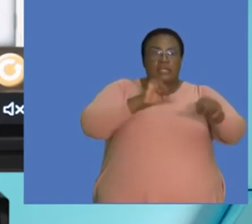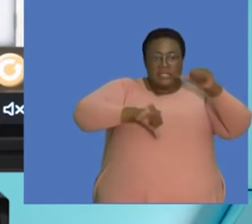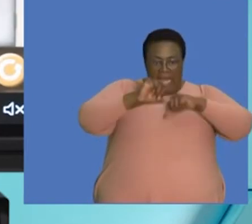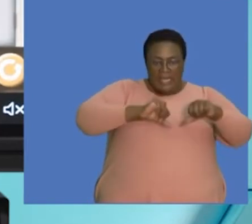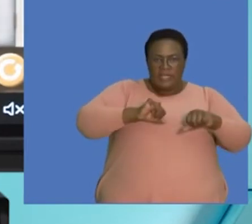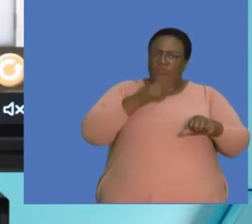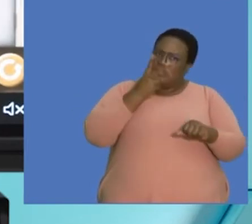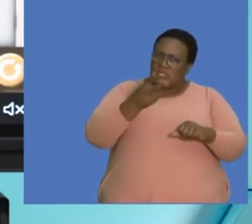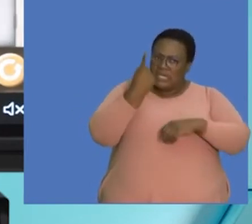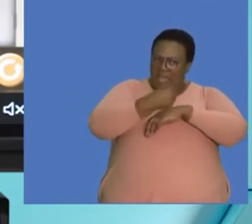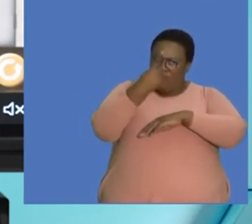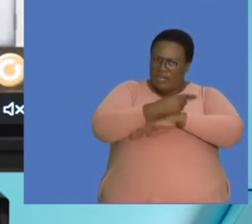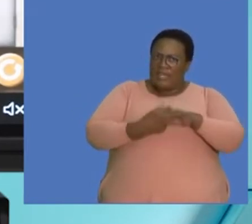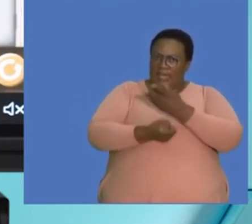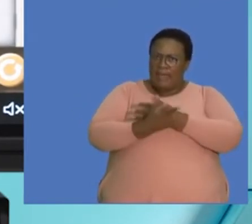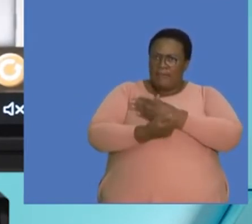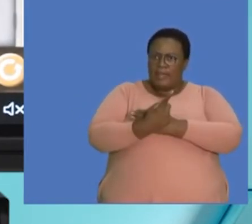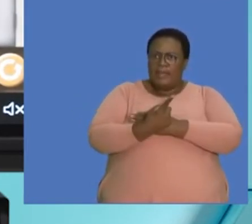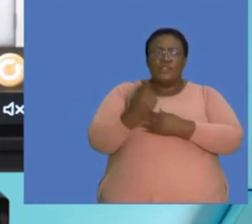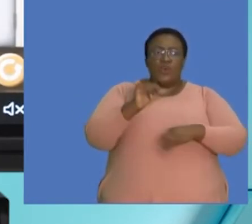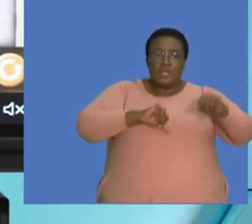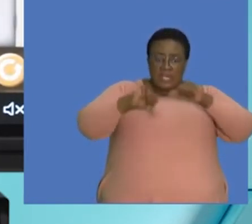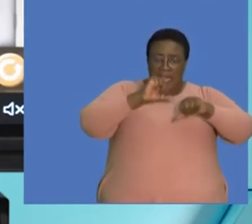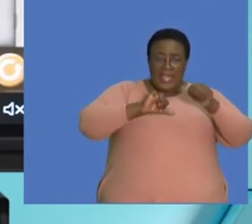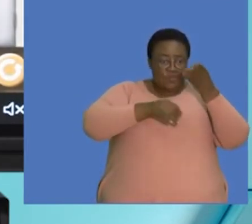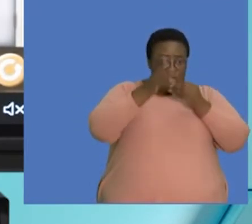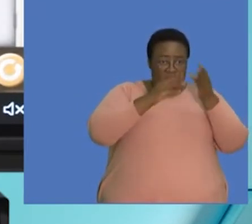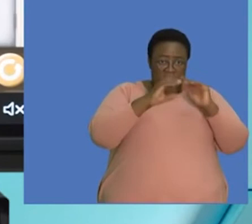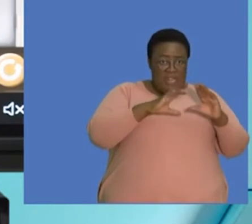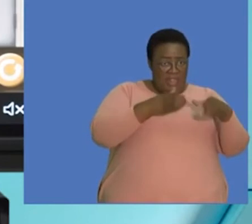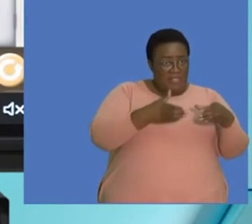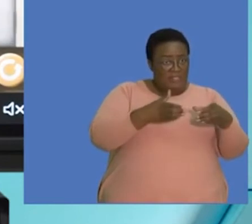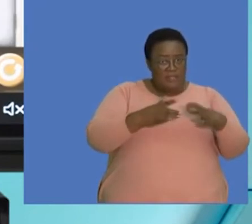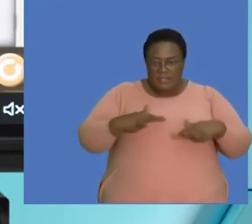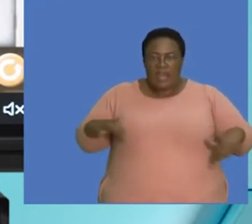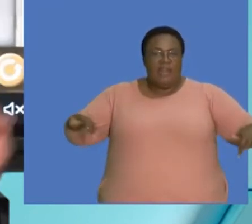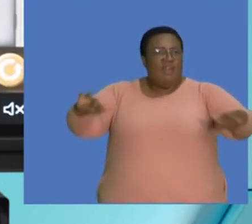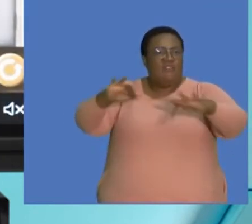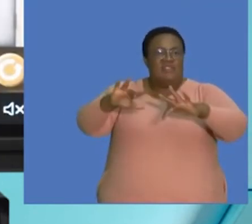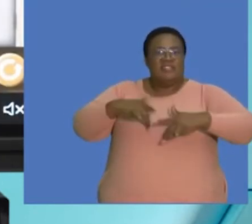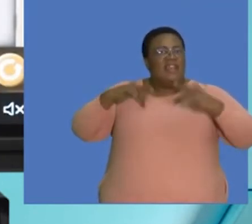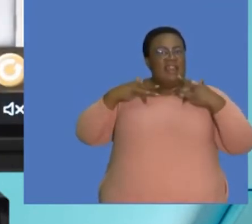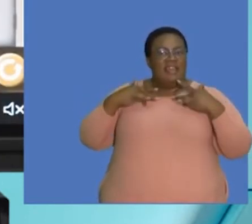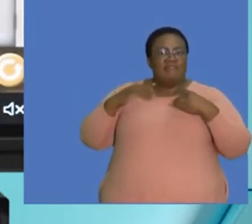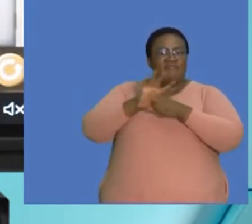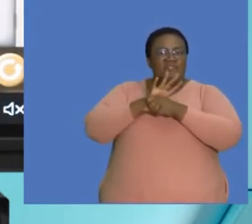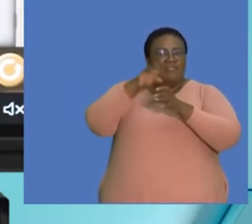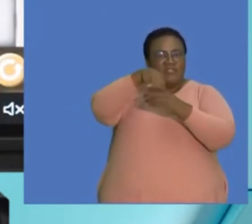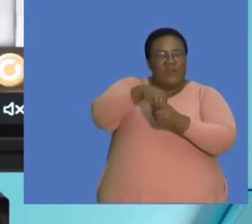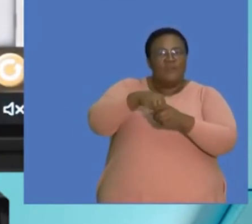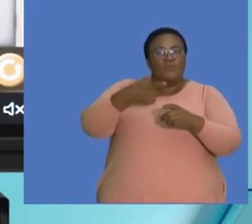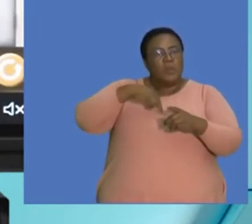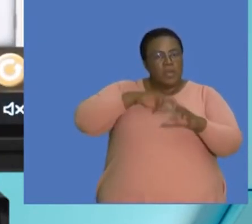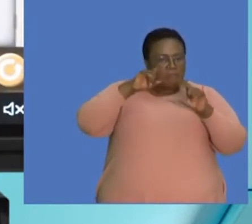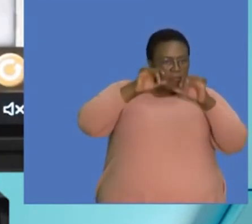on a daily basis, which also serves to say to us that, the science that we learn in class is actually around us. It's very much alive. We just